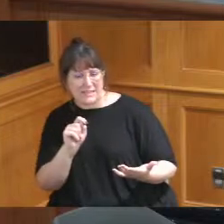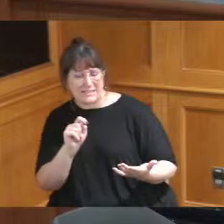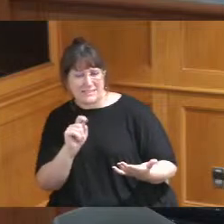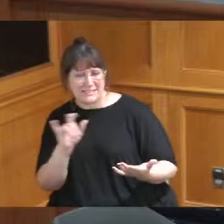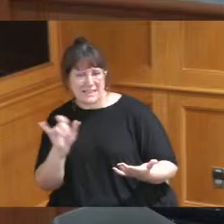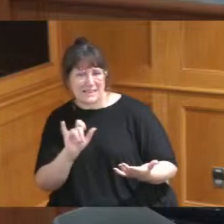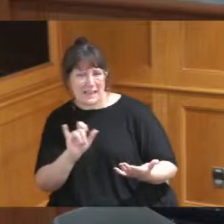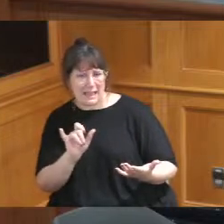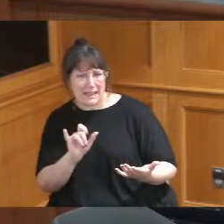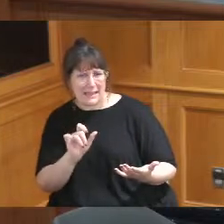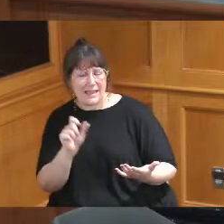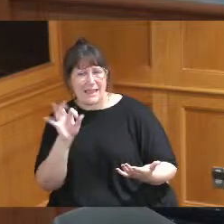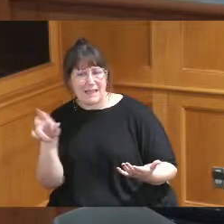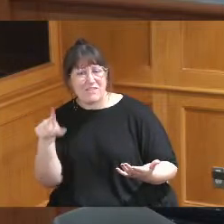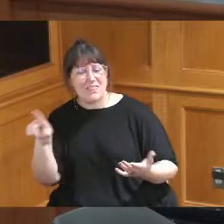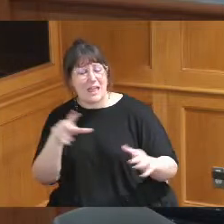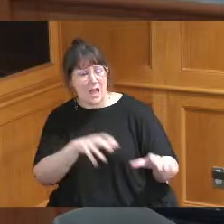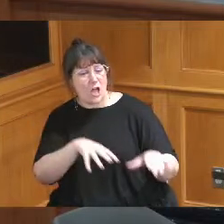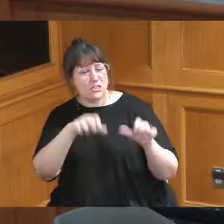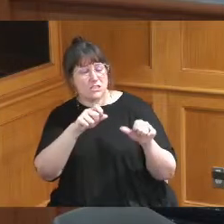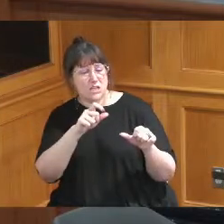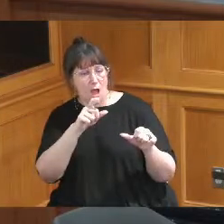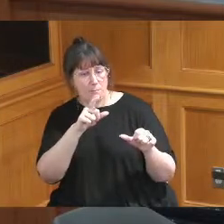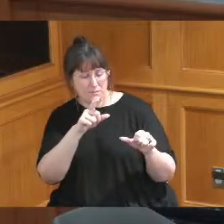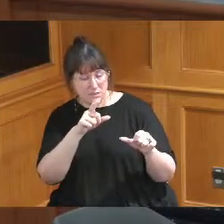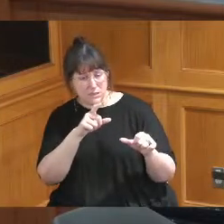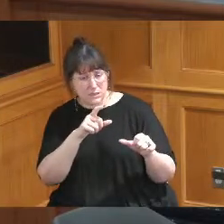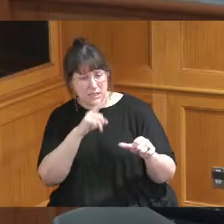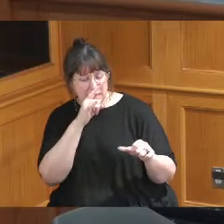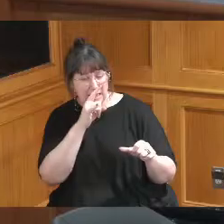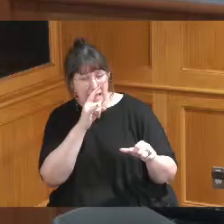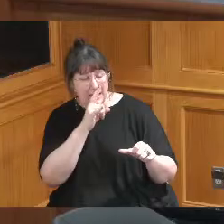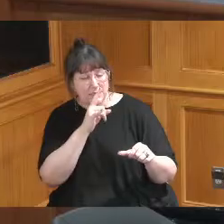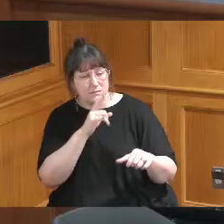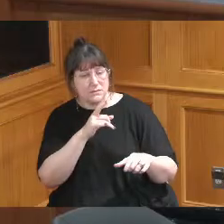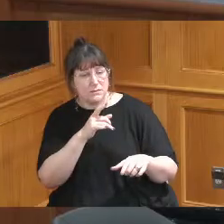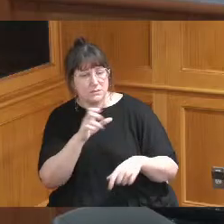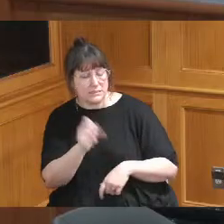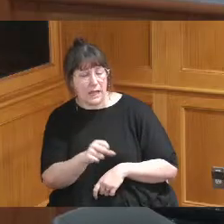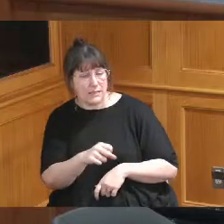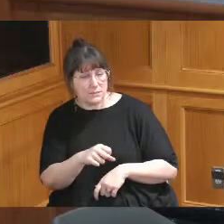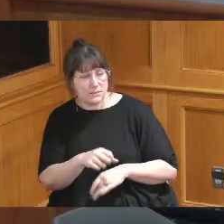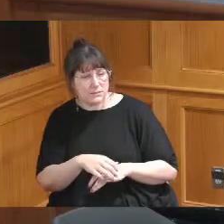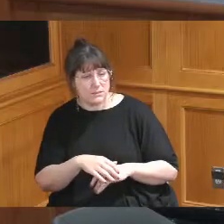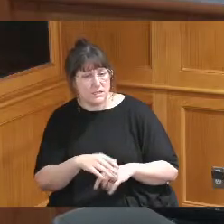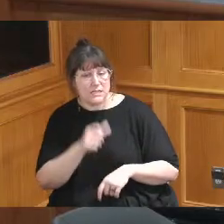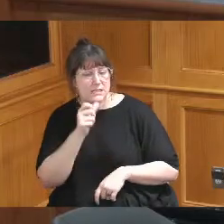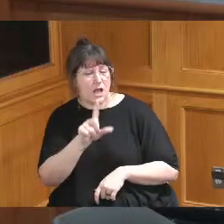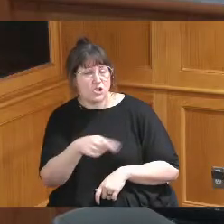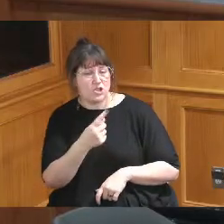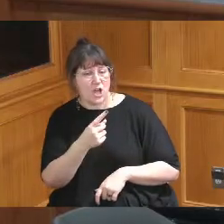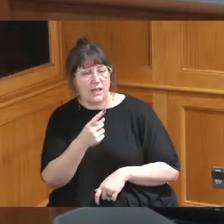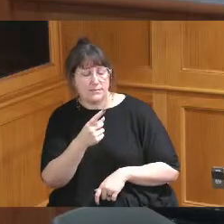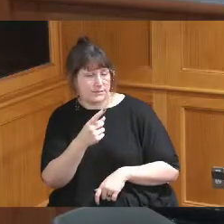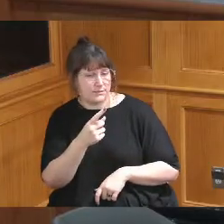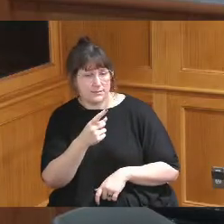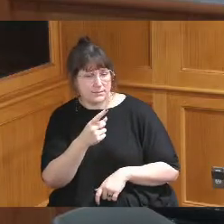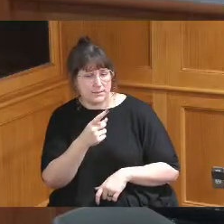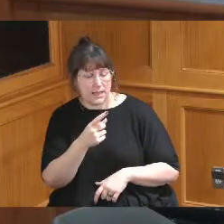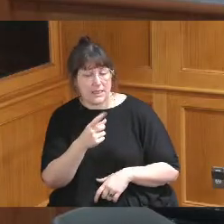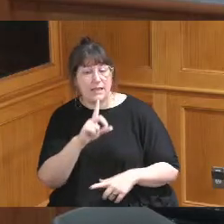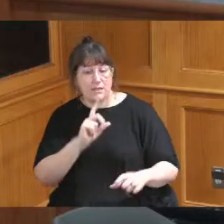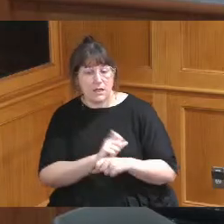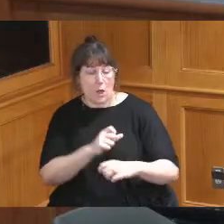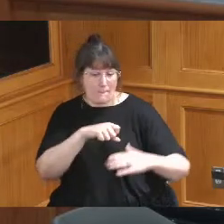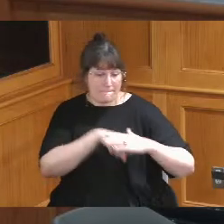sense that if they were adopting the child as their child, they would qualify to use parental leave. So it's not just for childbirth, it's also